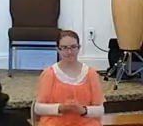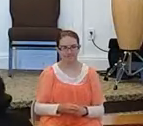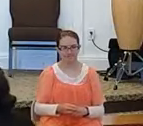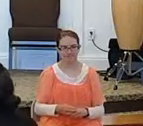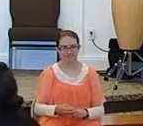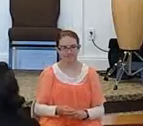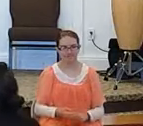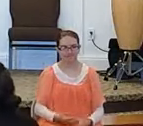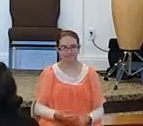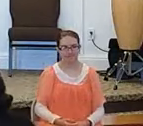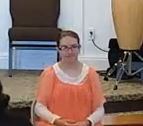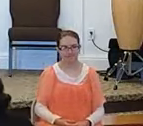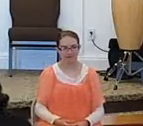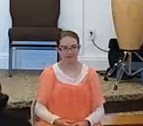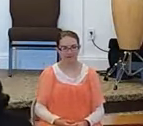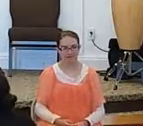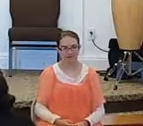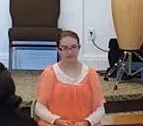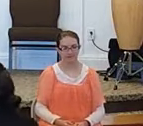And so